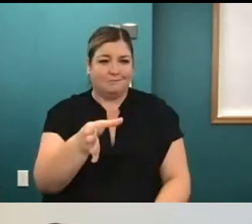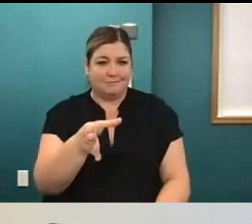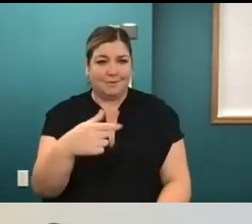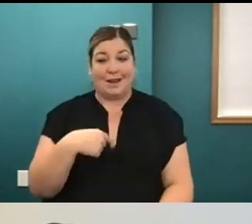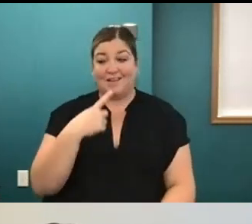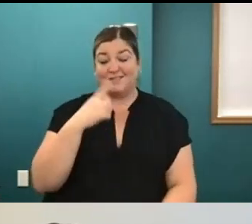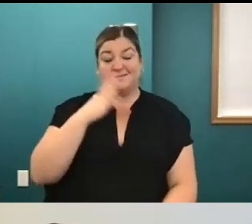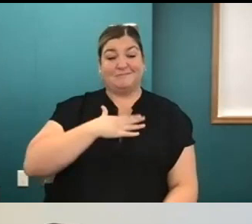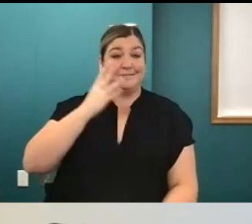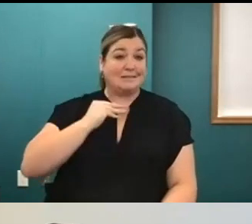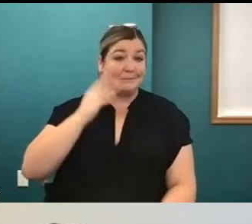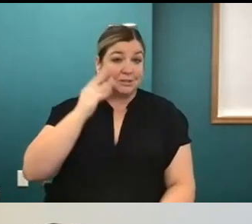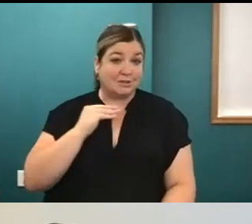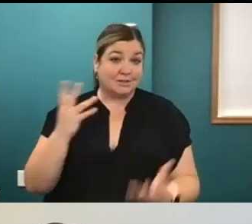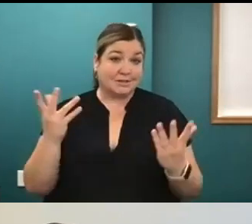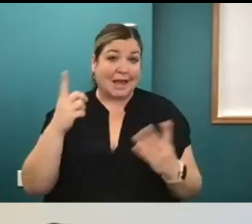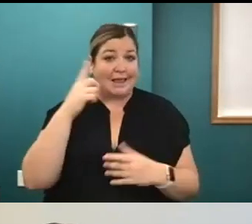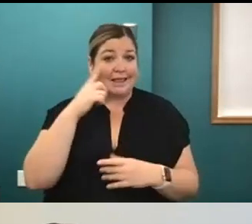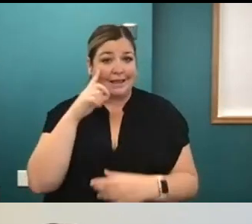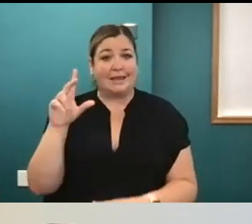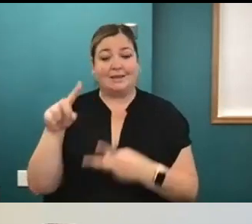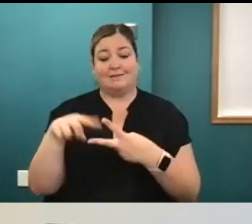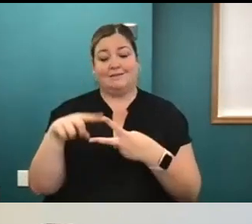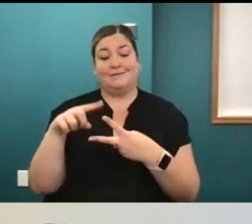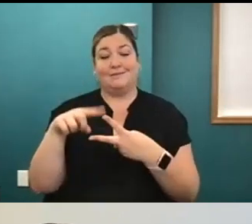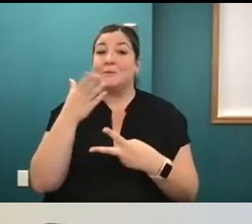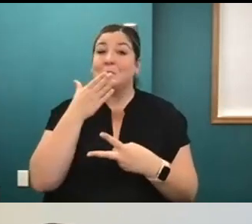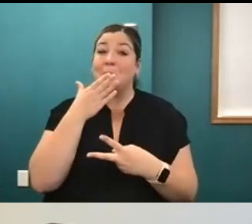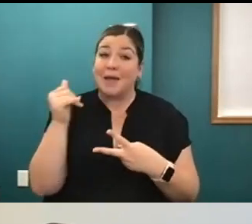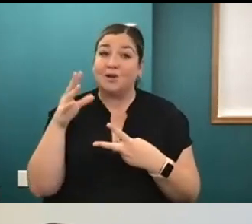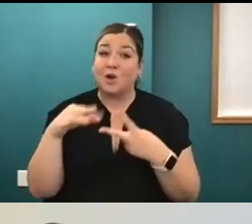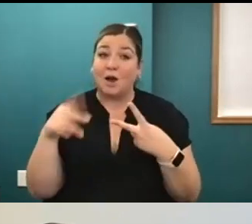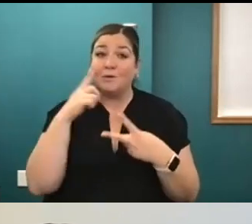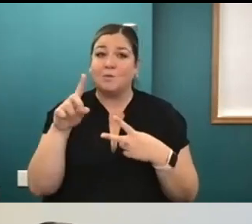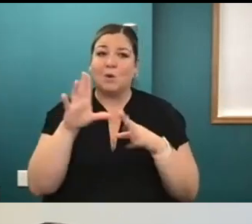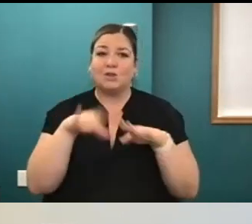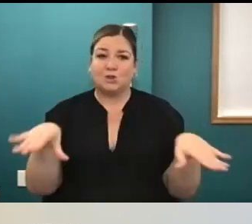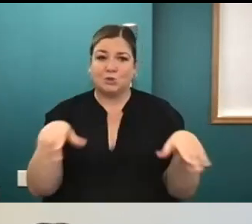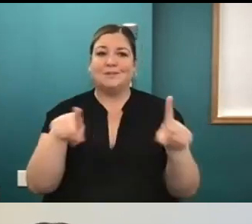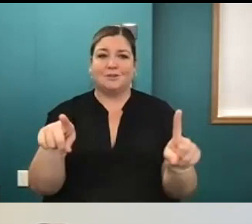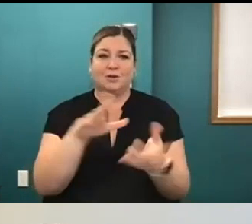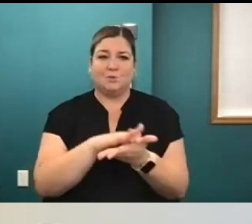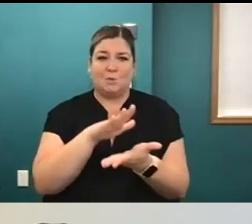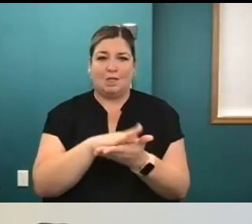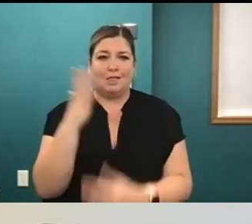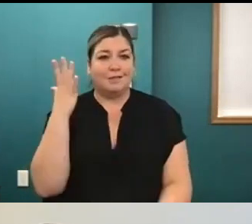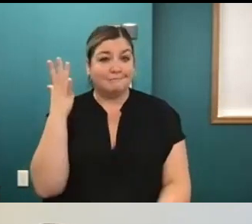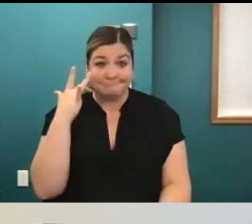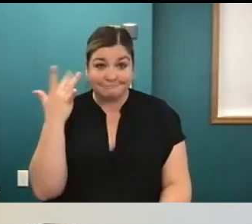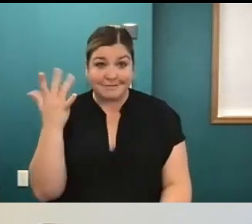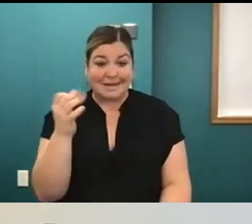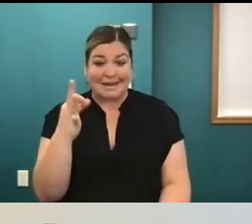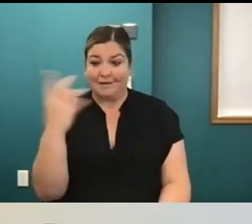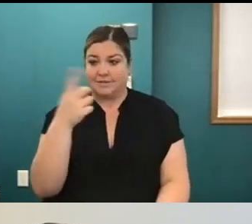from my experience, I think the disposable are a better option for children in the school, largely just because if something